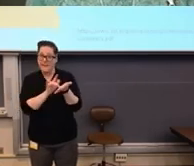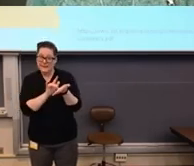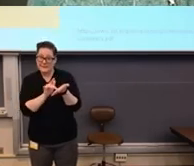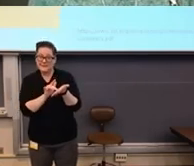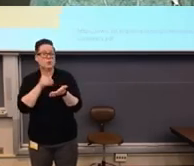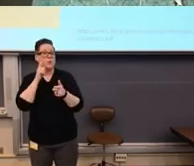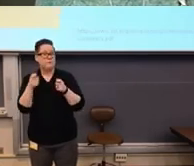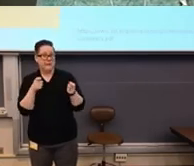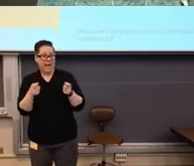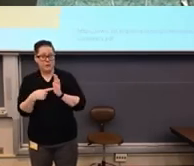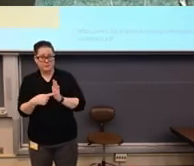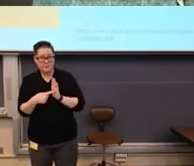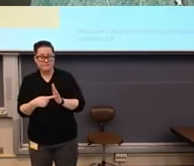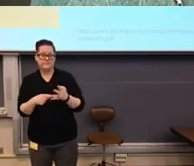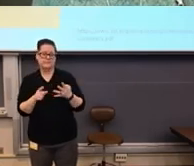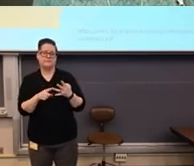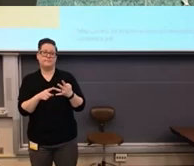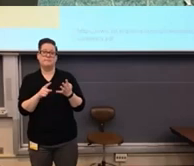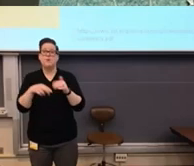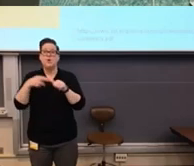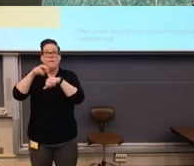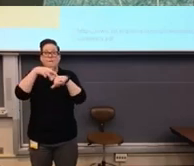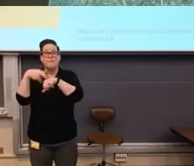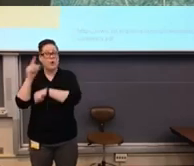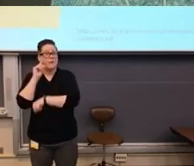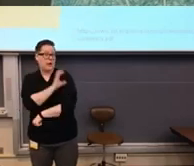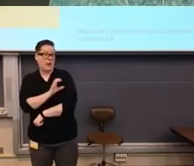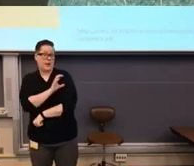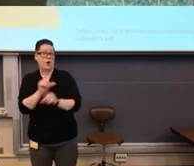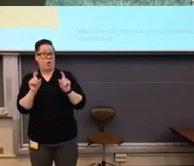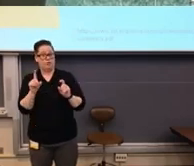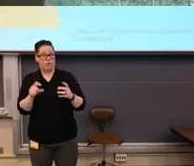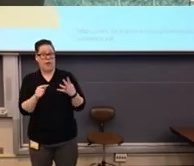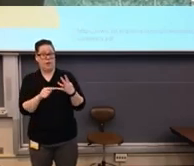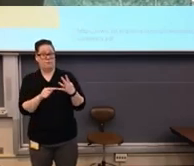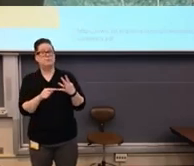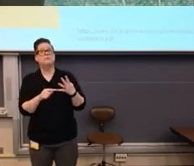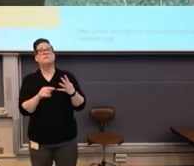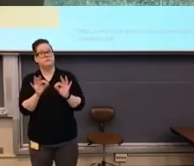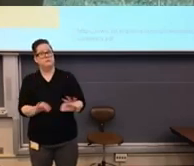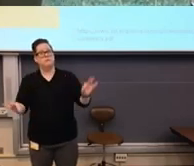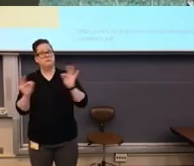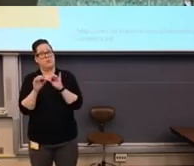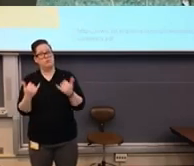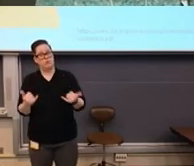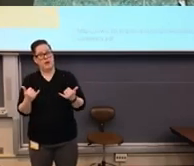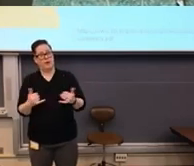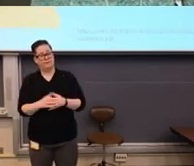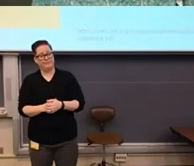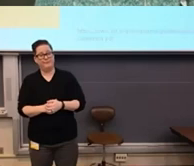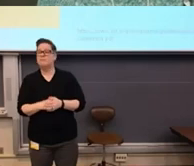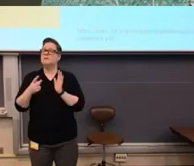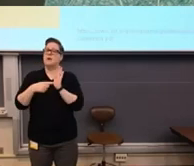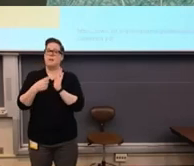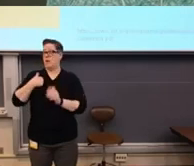to manage the symptoms. Referring to clinical trials is a really big thing now. And sometimes when